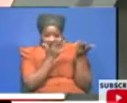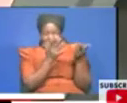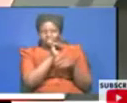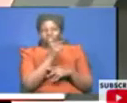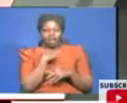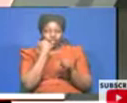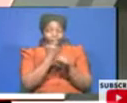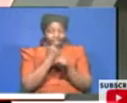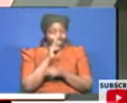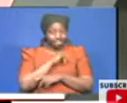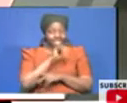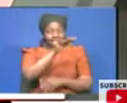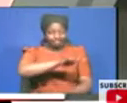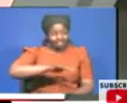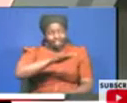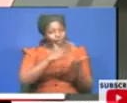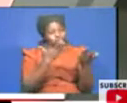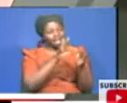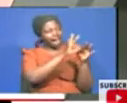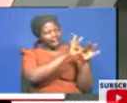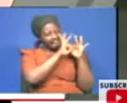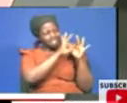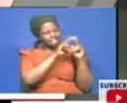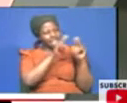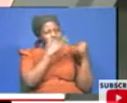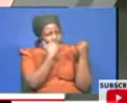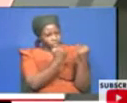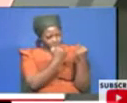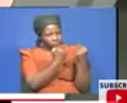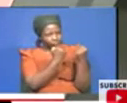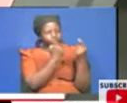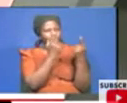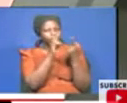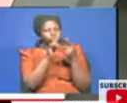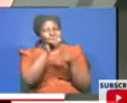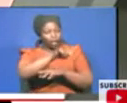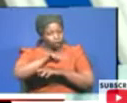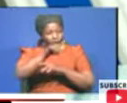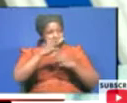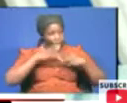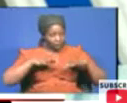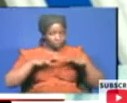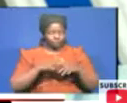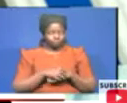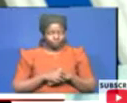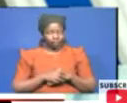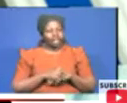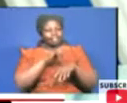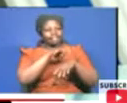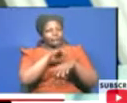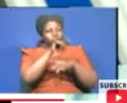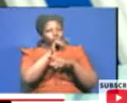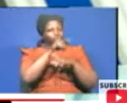in areas where culture is very strong. Yes. To the locals, huh? Yes. So, as you push your